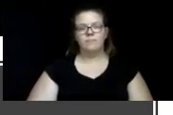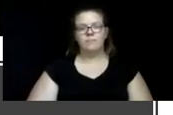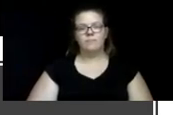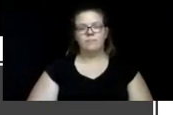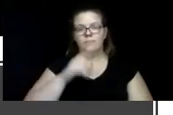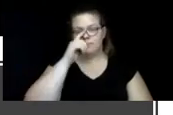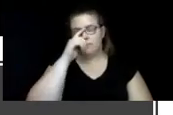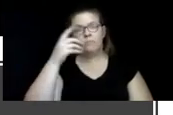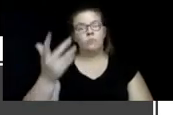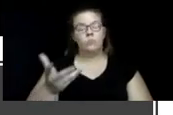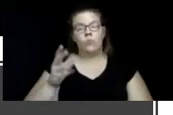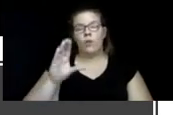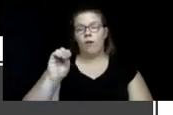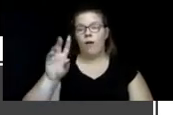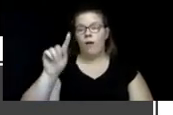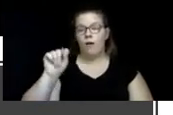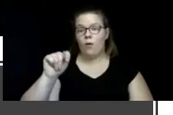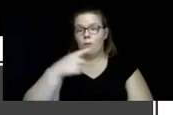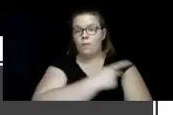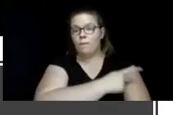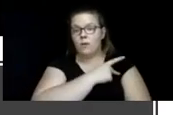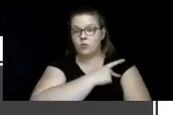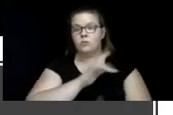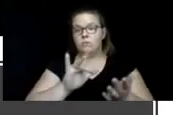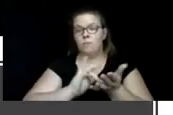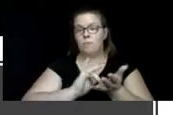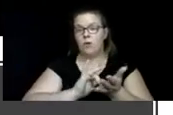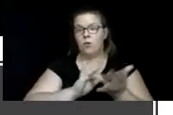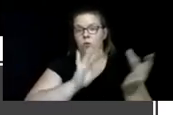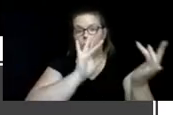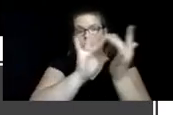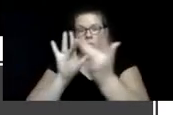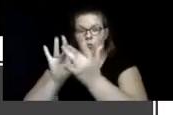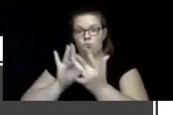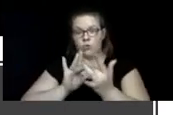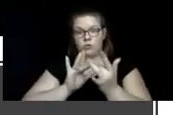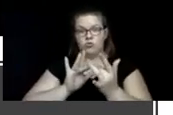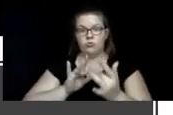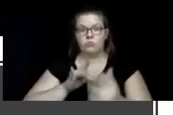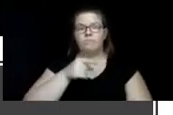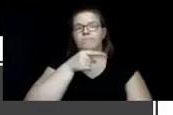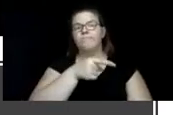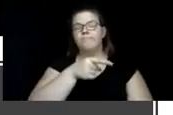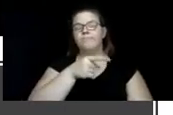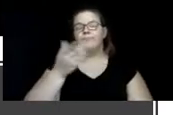So outpatient medical outreach. Well, this is probably being one of the